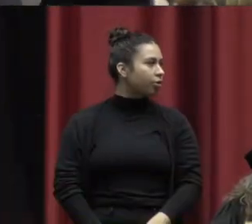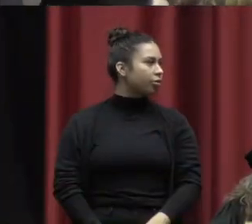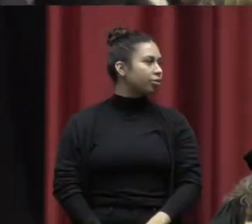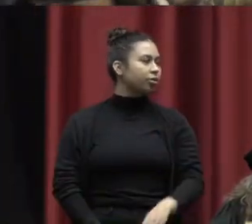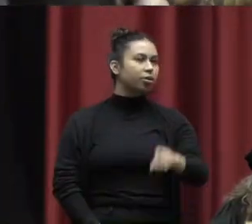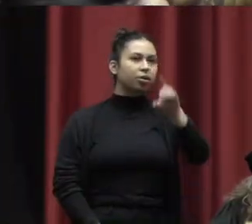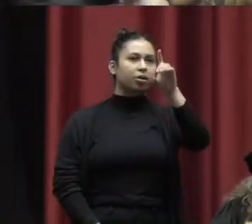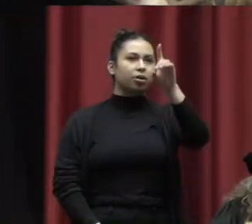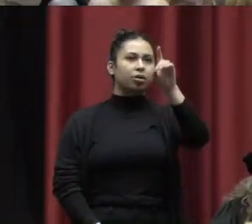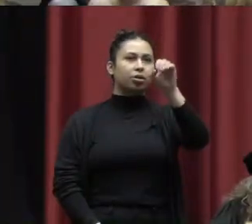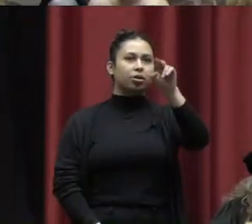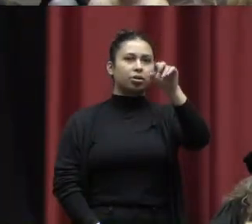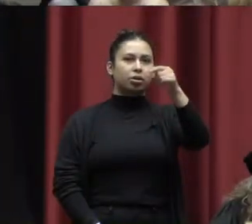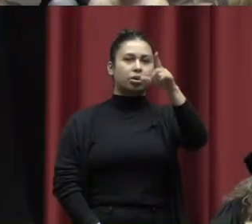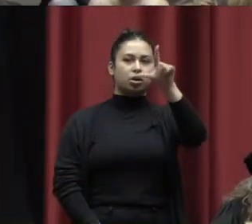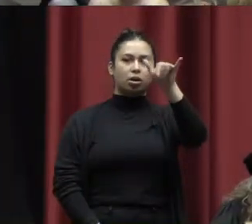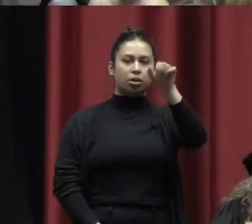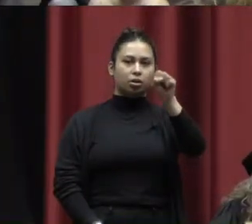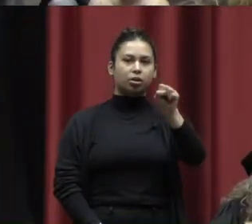Douglas Alden.